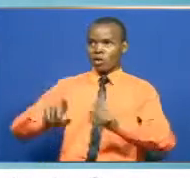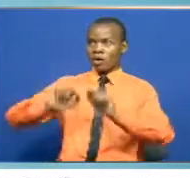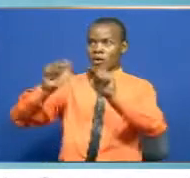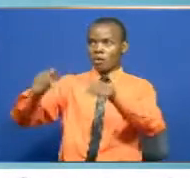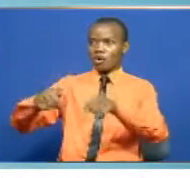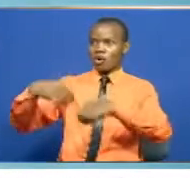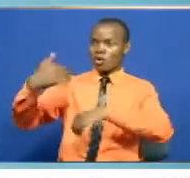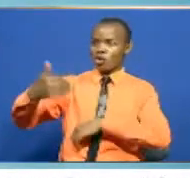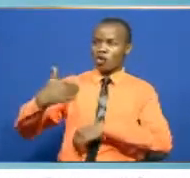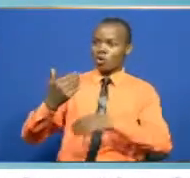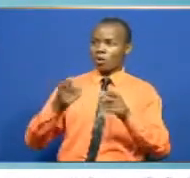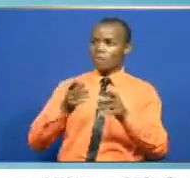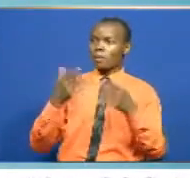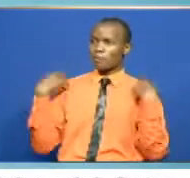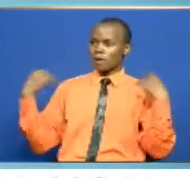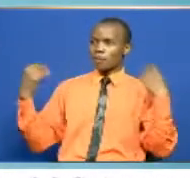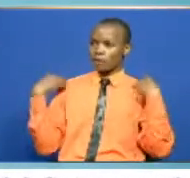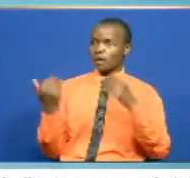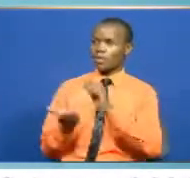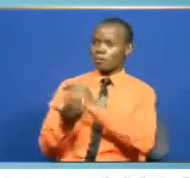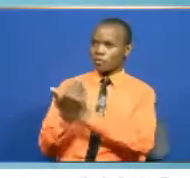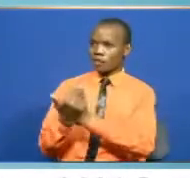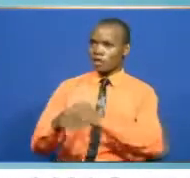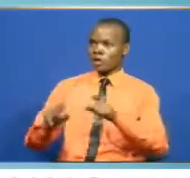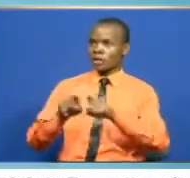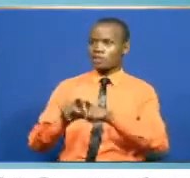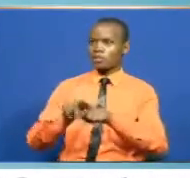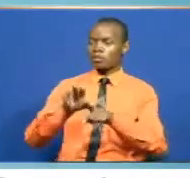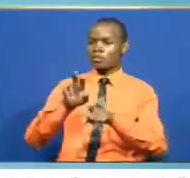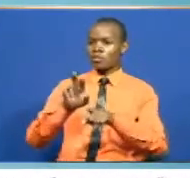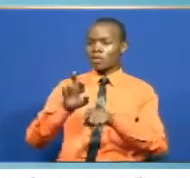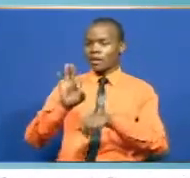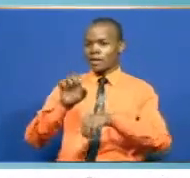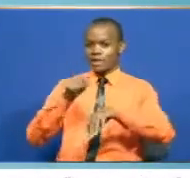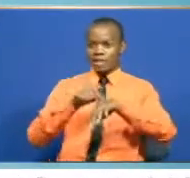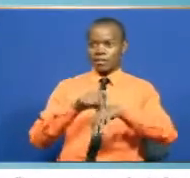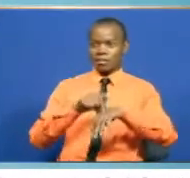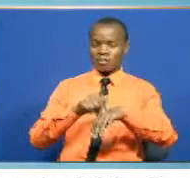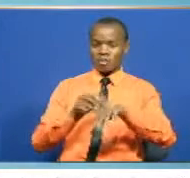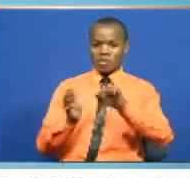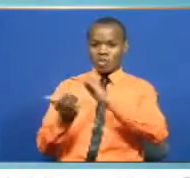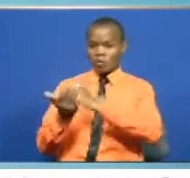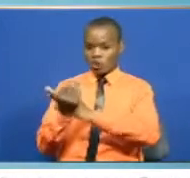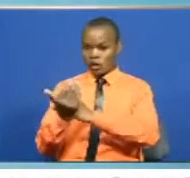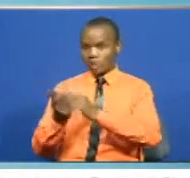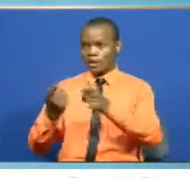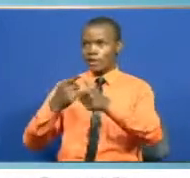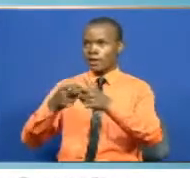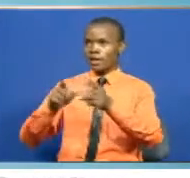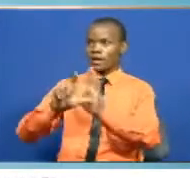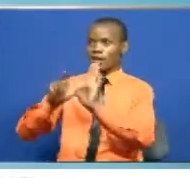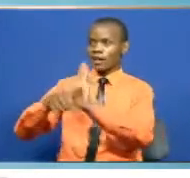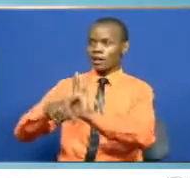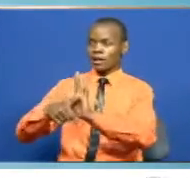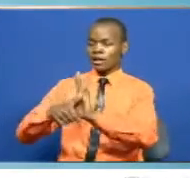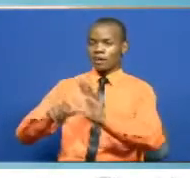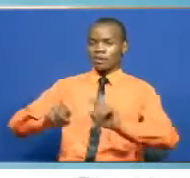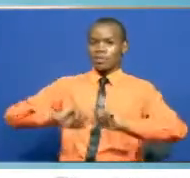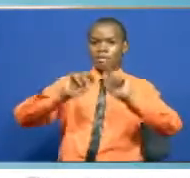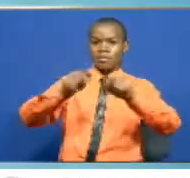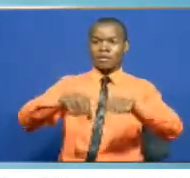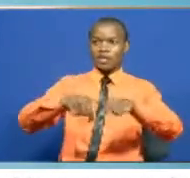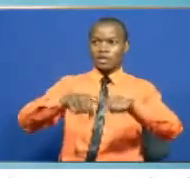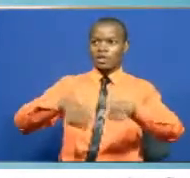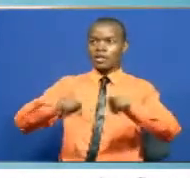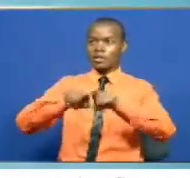day, you know, after morning practice. We practice almost three times a day. You know, morning practice, afterwards, you know, we go by the weight room, you know, you have to lift